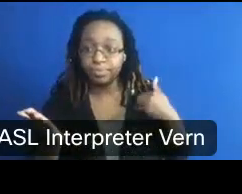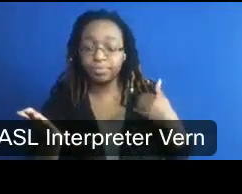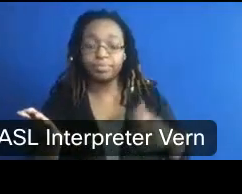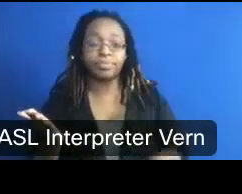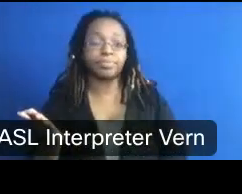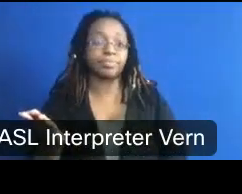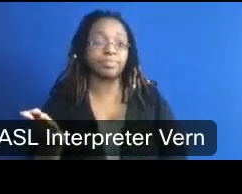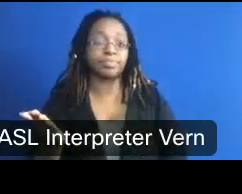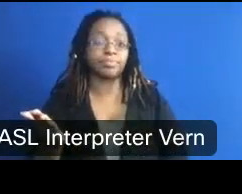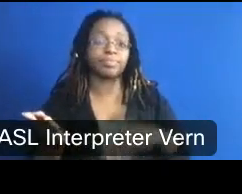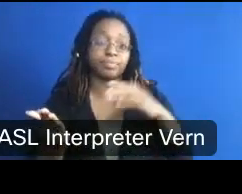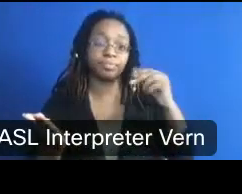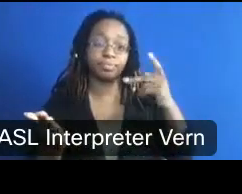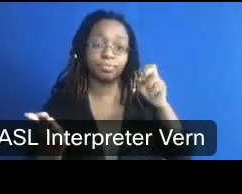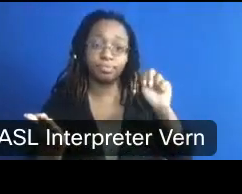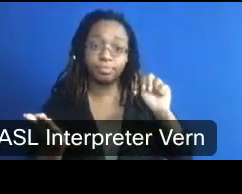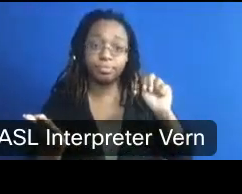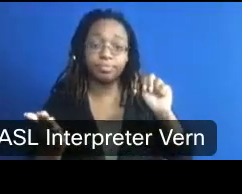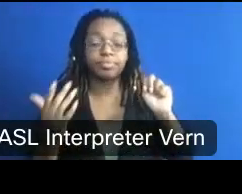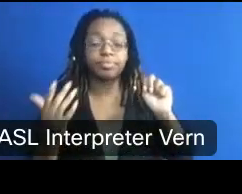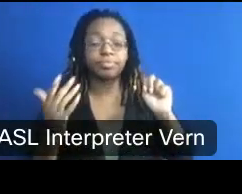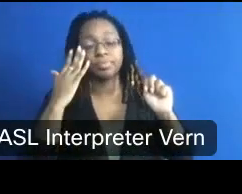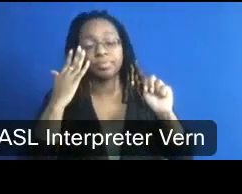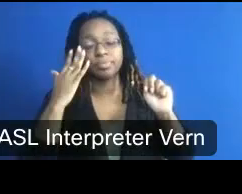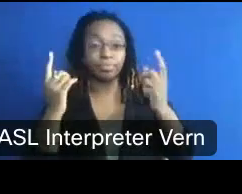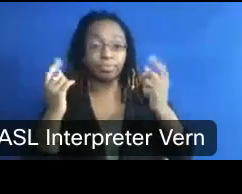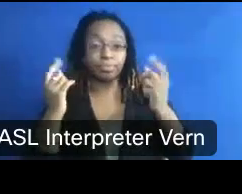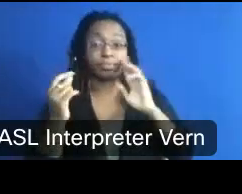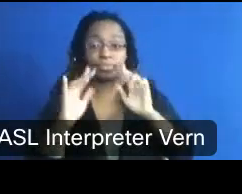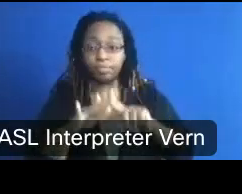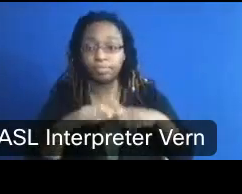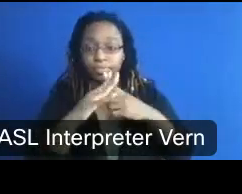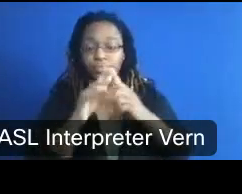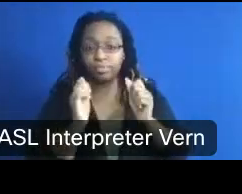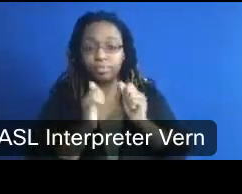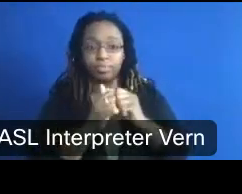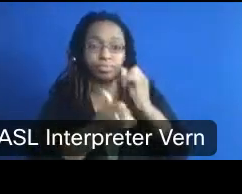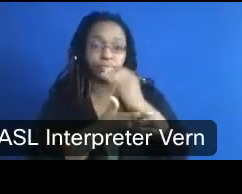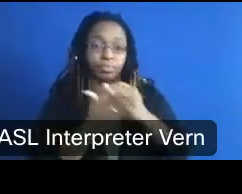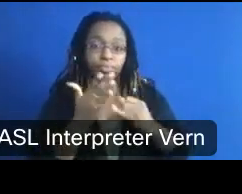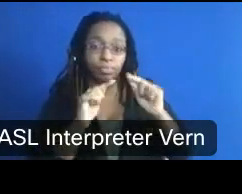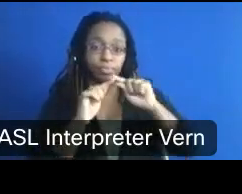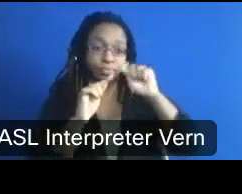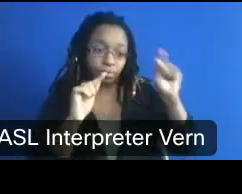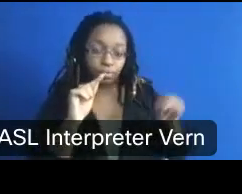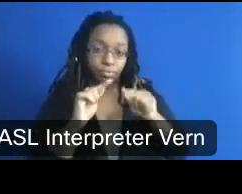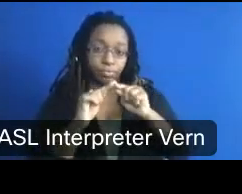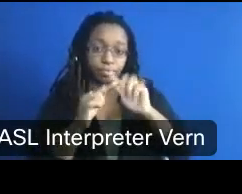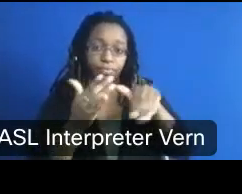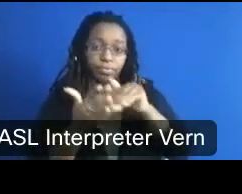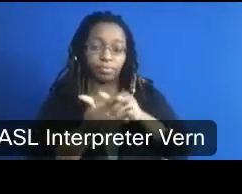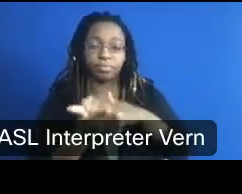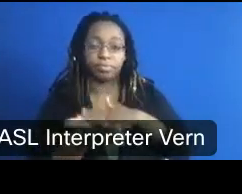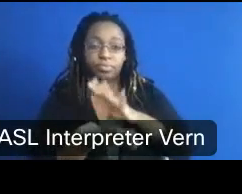and my pen. And I'm going to start off by drawing a circle in the middle of my paper